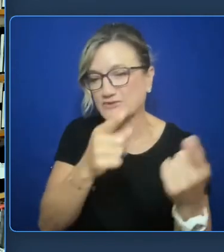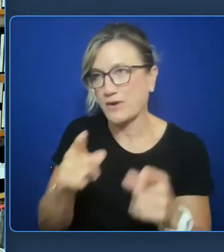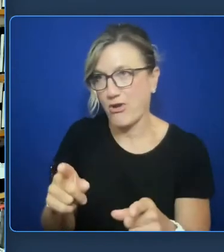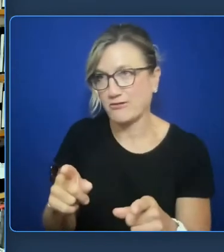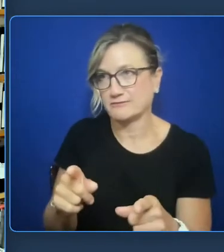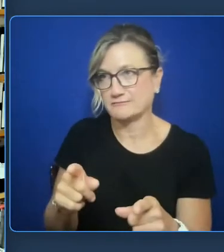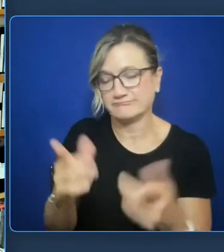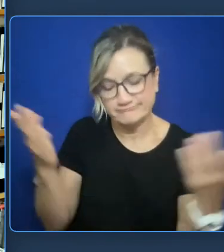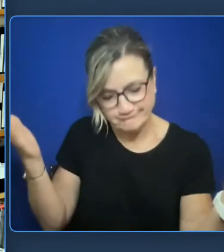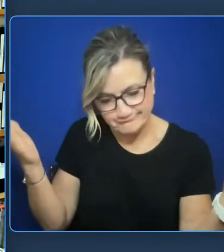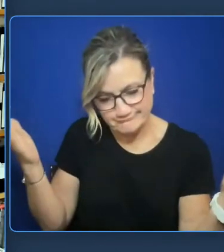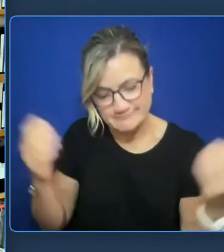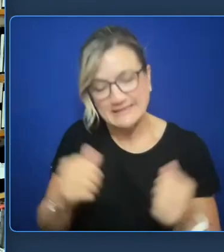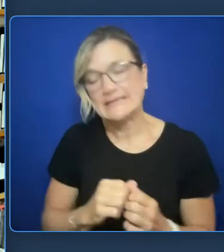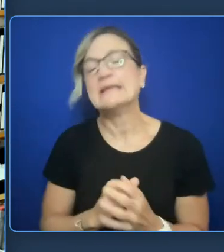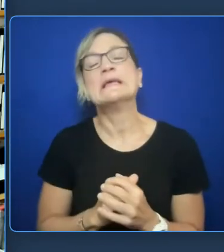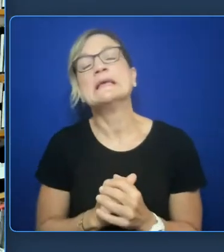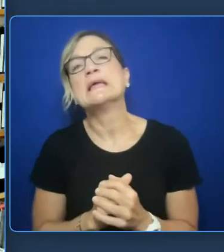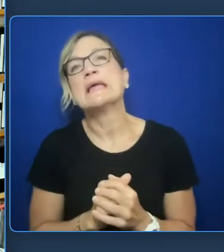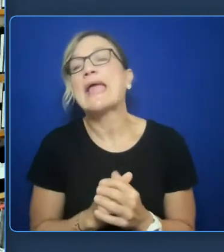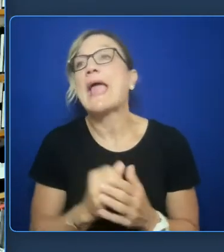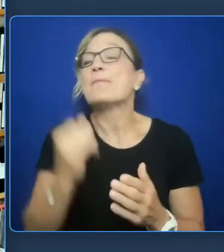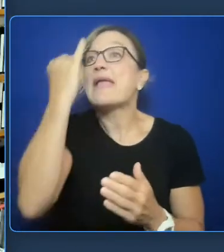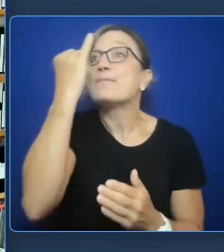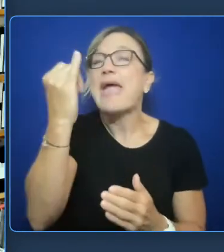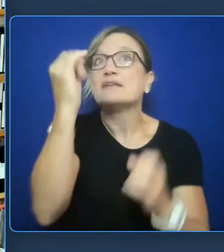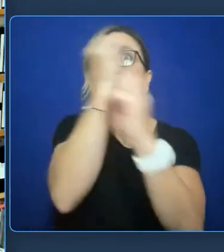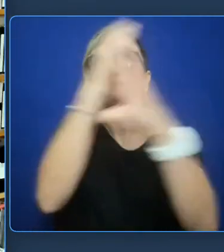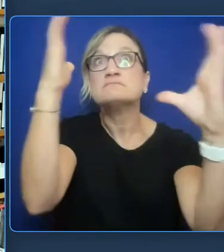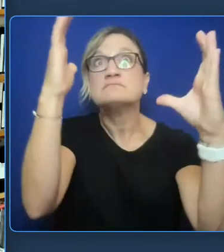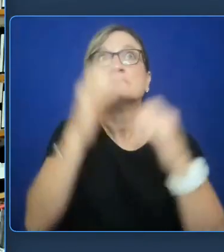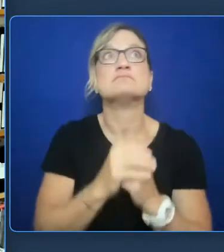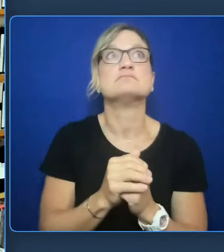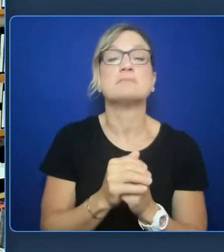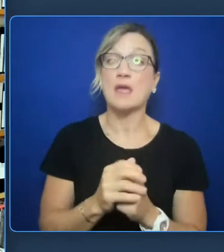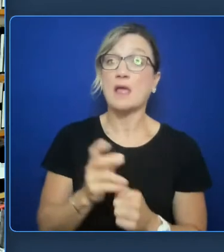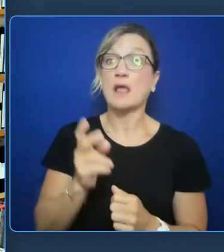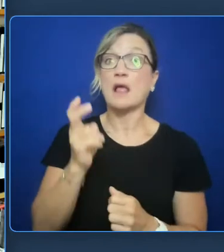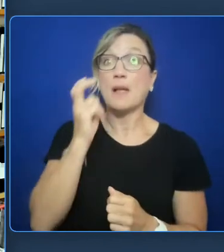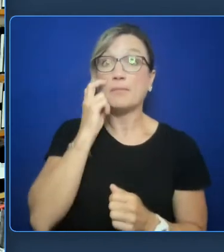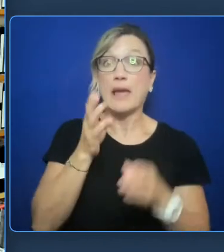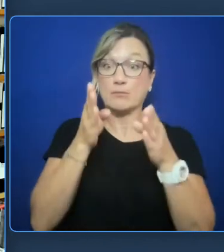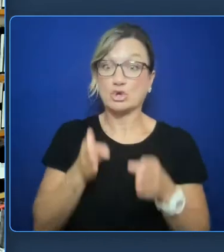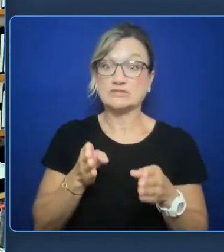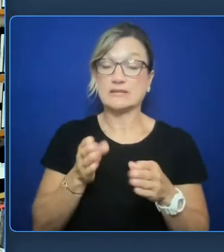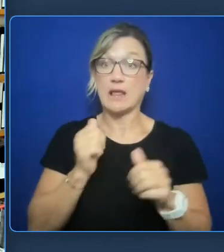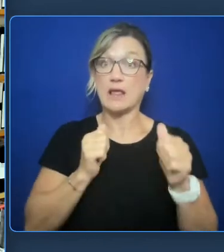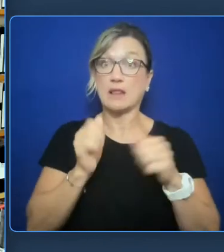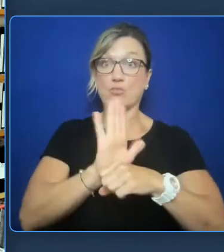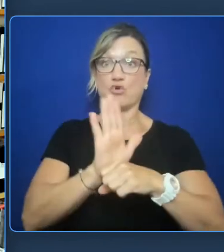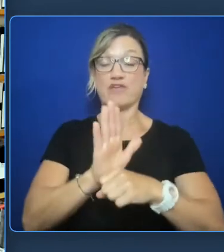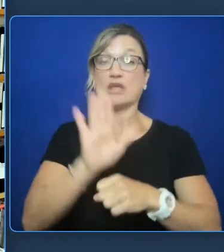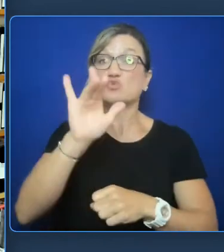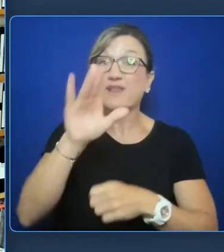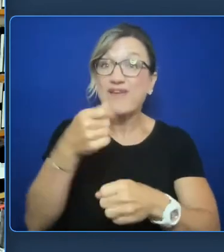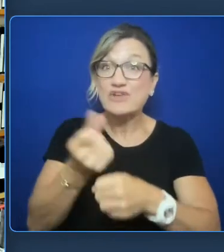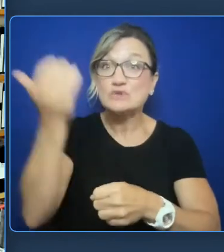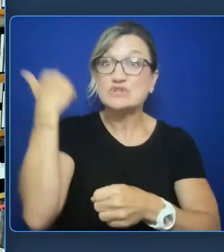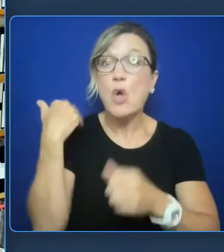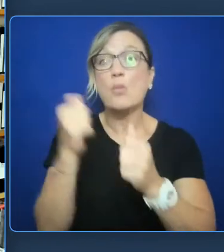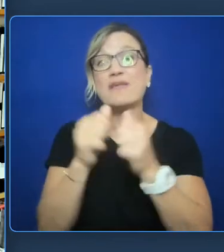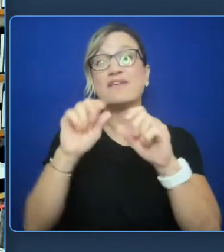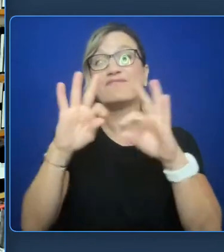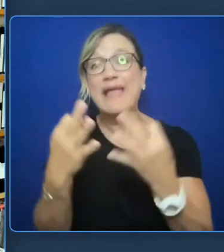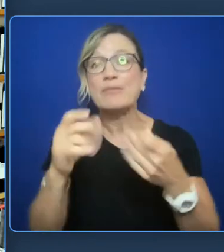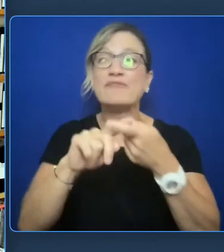as to what's going on. And imagine a blind person, a totally blind person in the movie theater 25 years ago with their family,